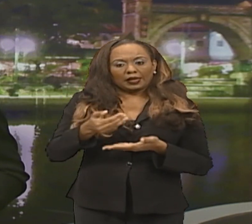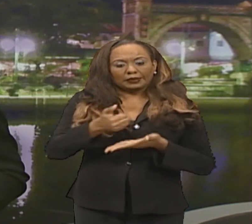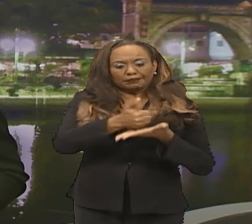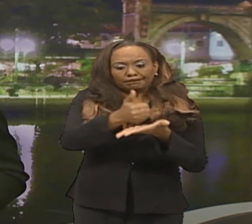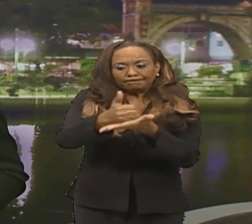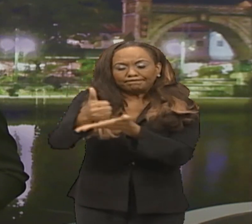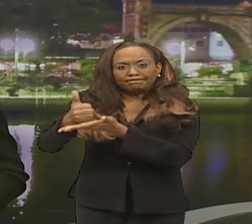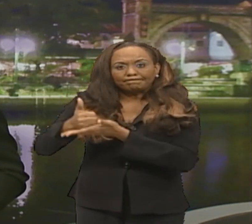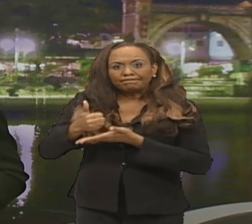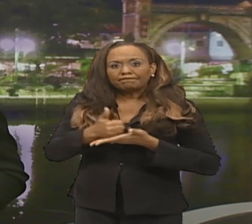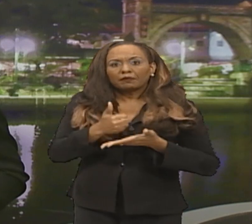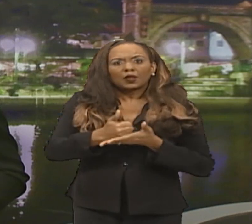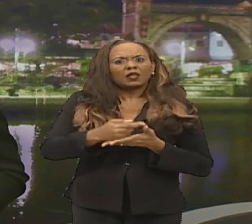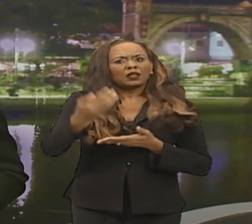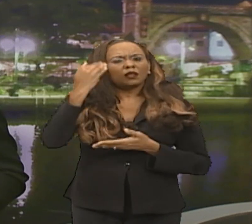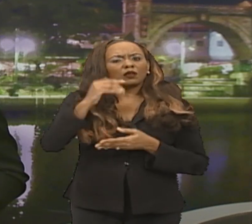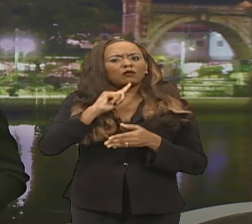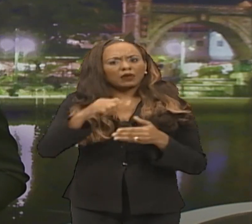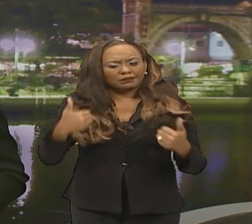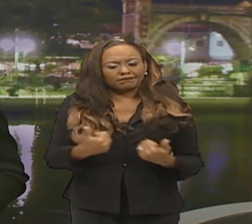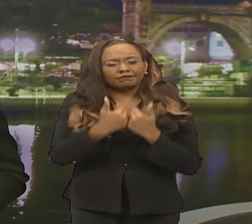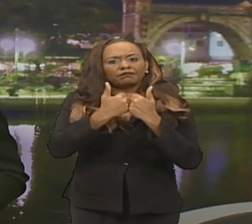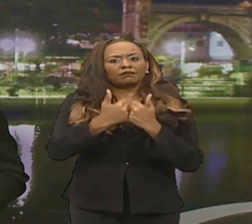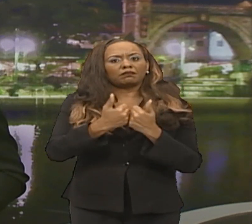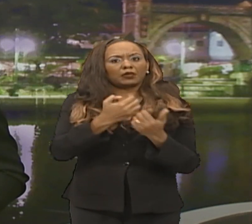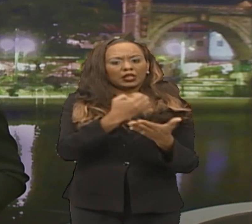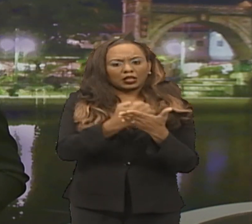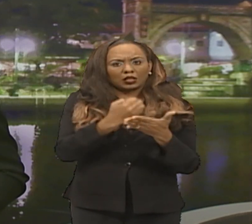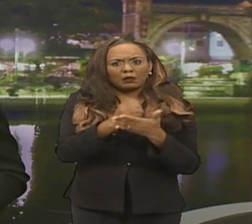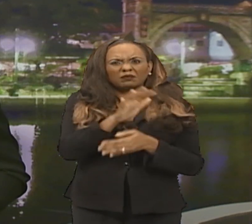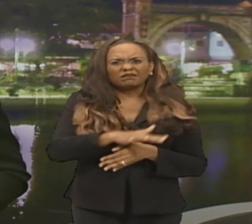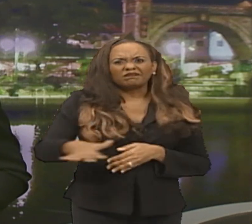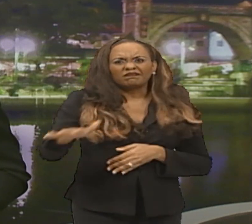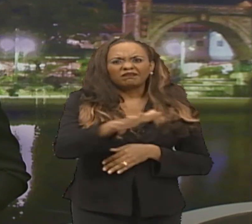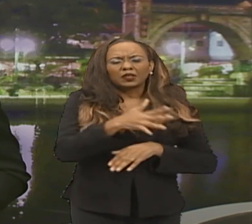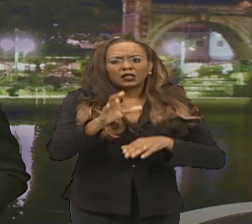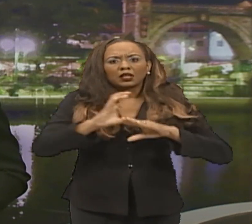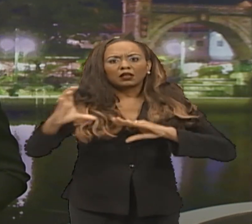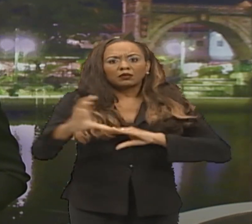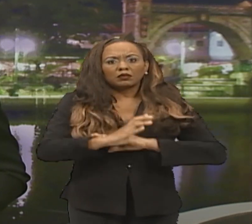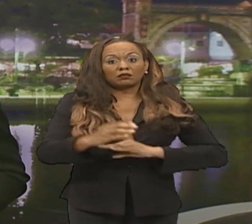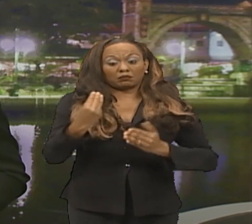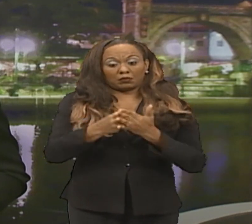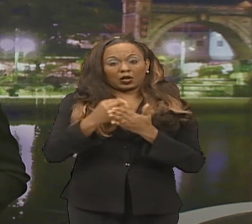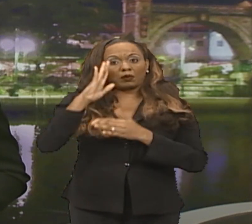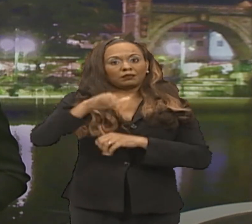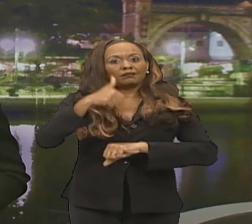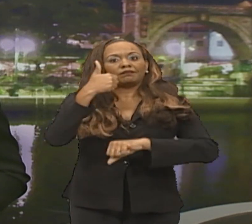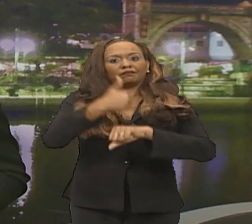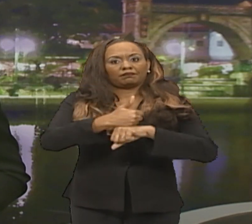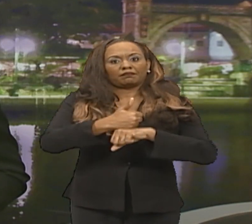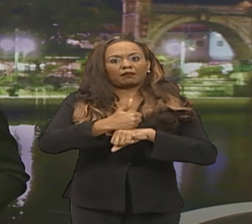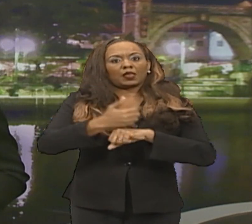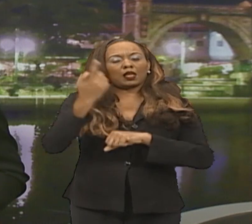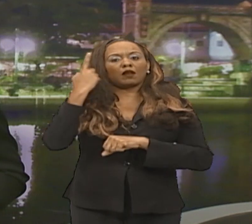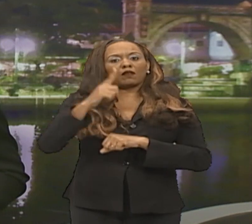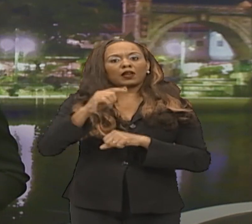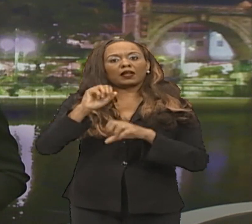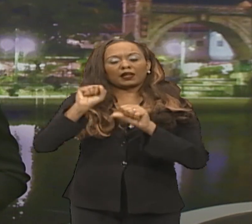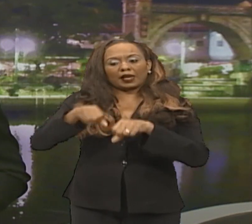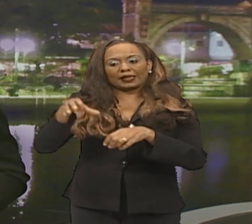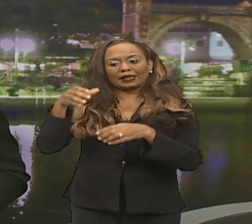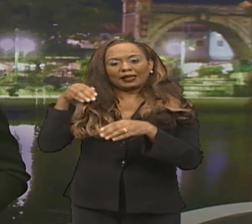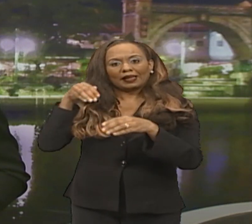says, cognizant of the economic challenges many of the member states are facing, the fund will be establishing an interest subsidy grant